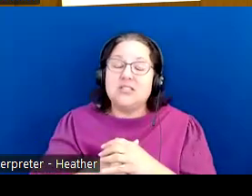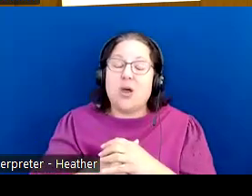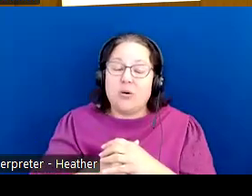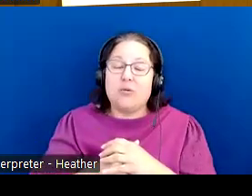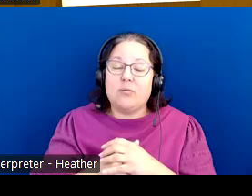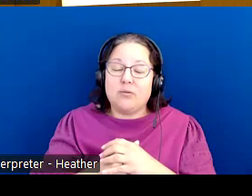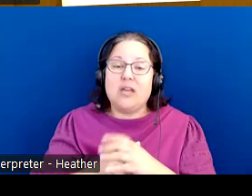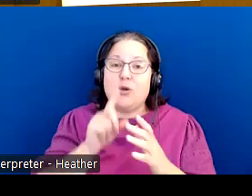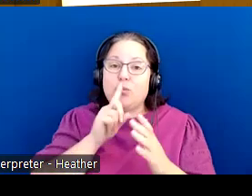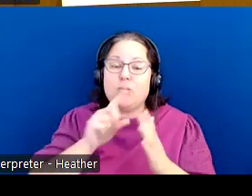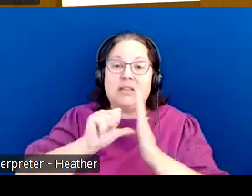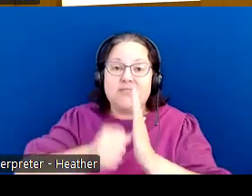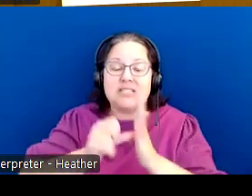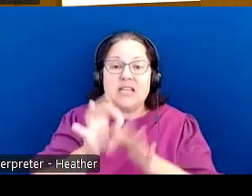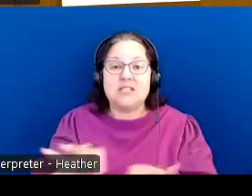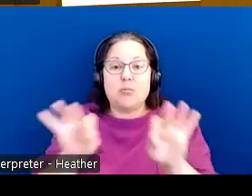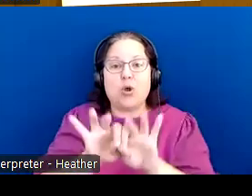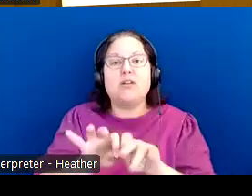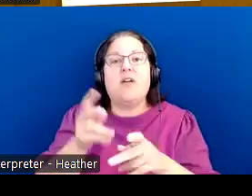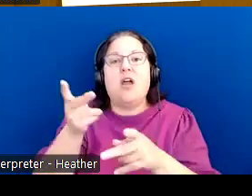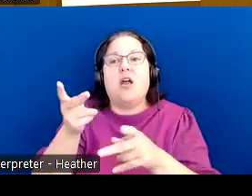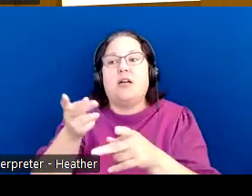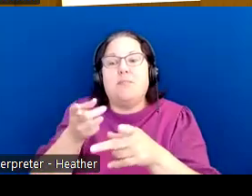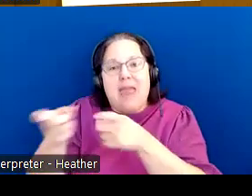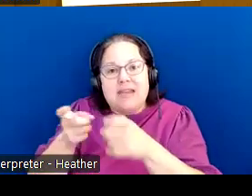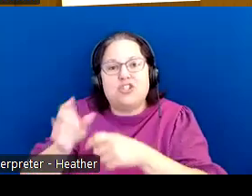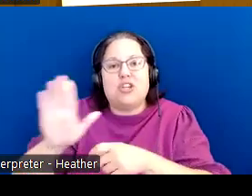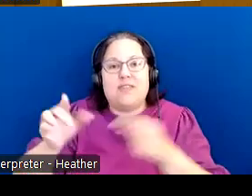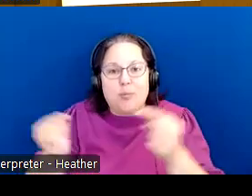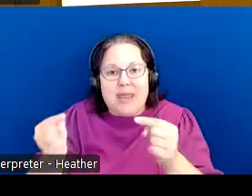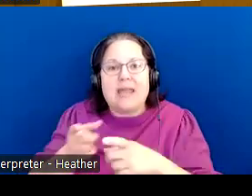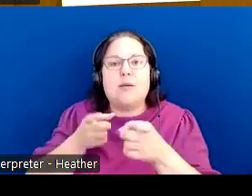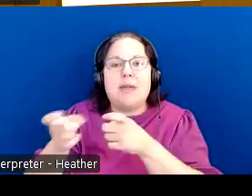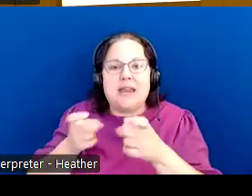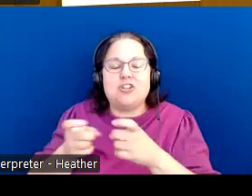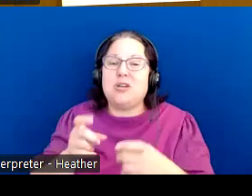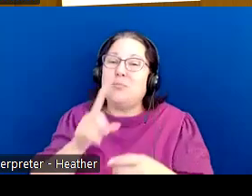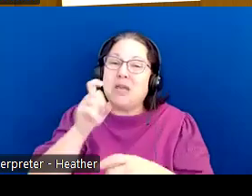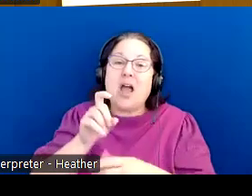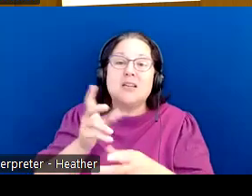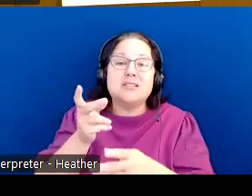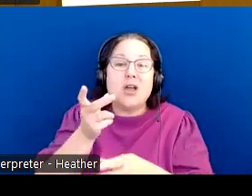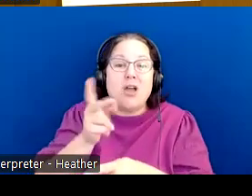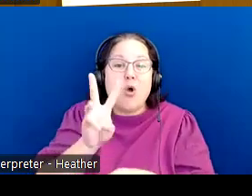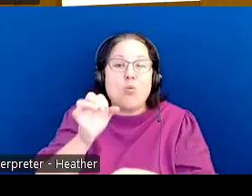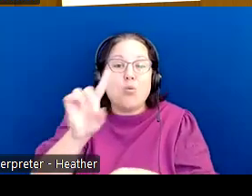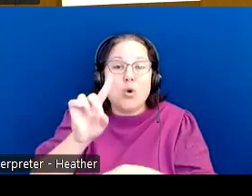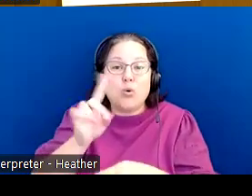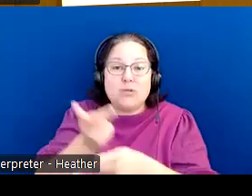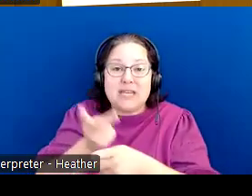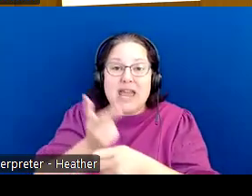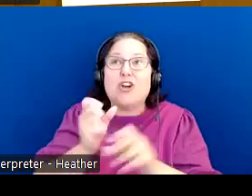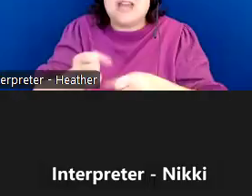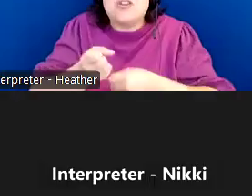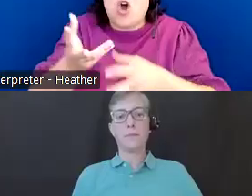really emphasizes the importance of adequate pain and anxiety management because painful wound cares can cause PTSD in and of